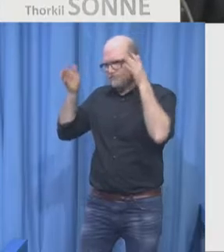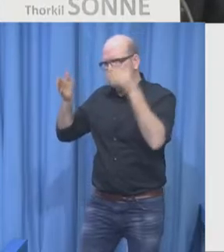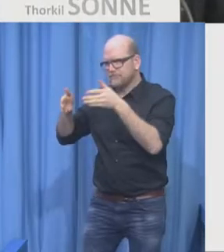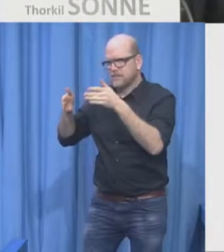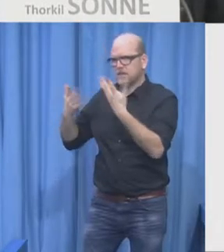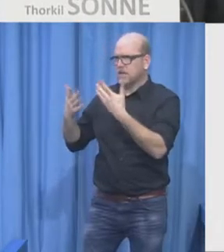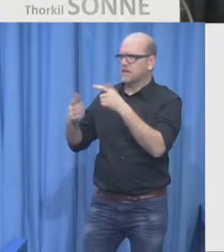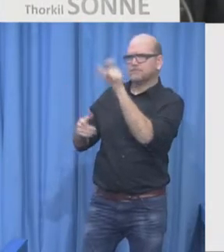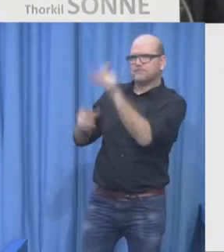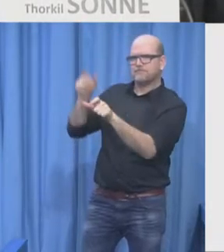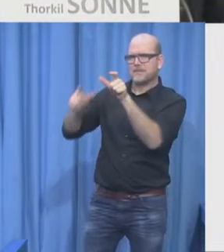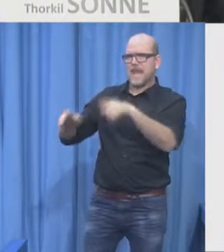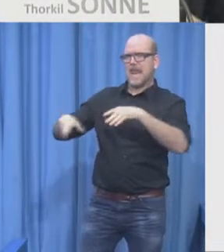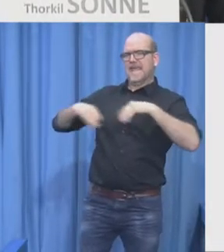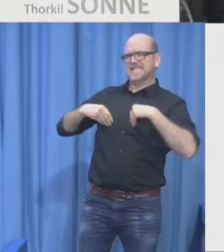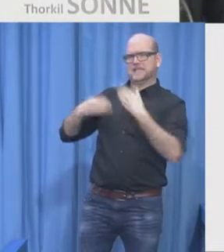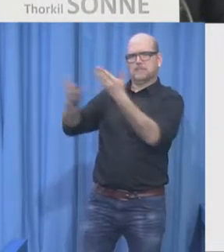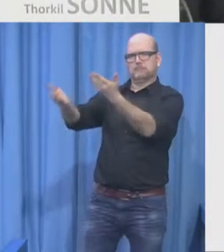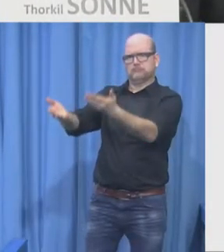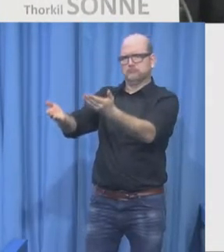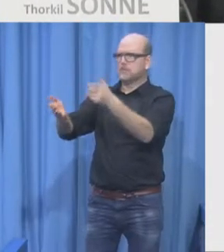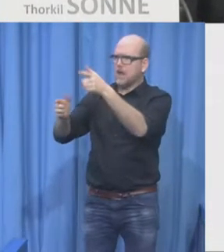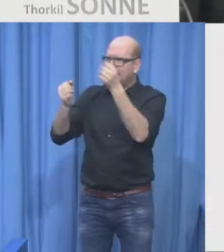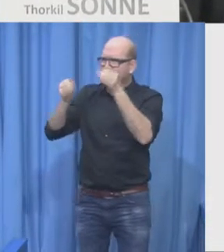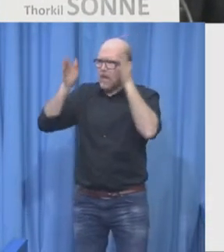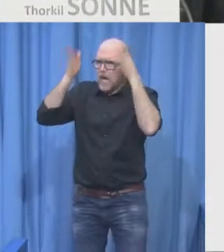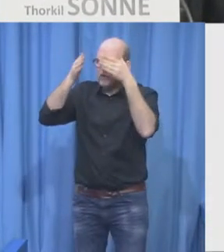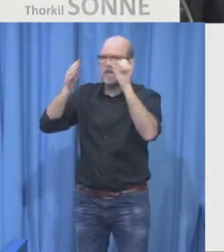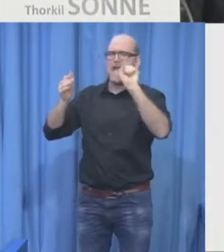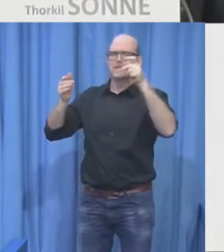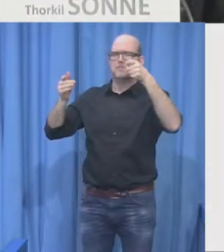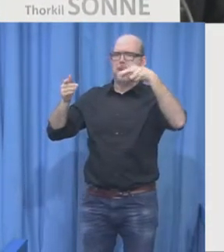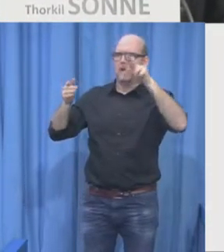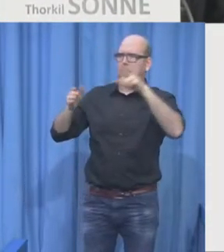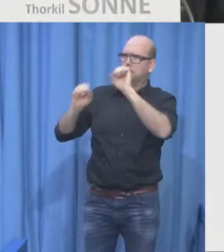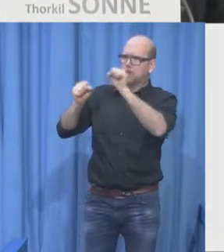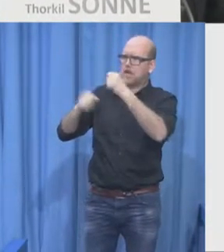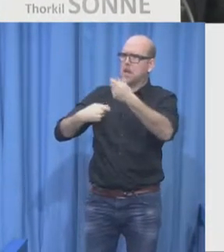in the labor market. We have created these team comfort